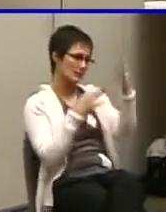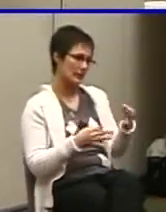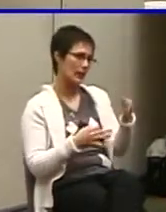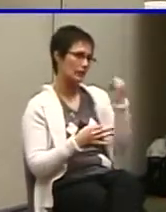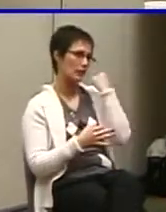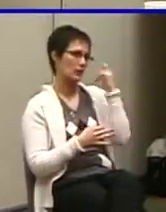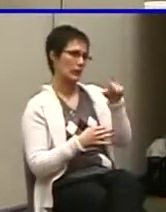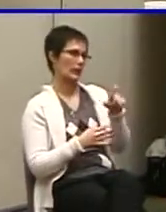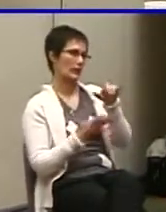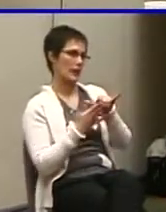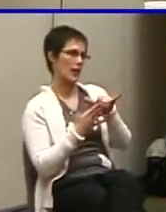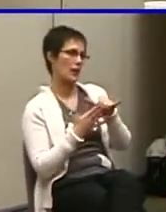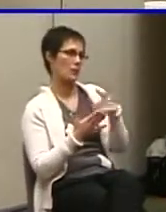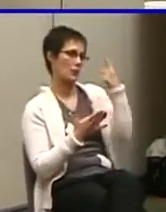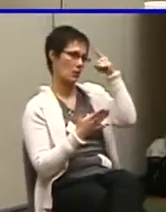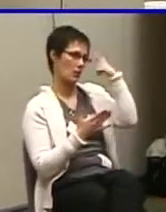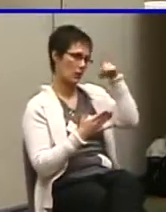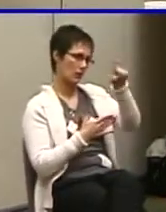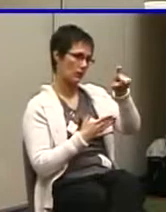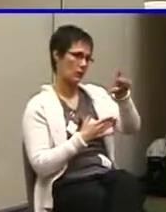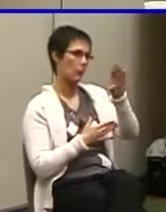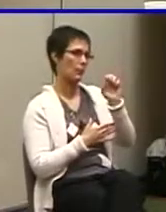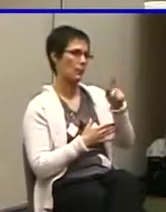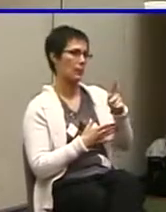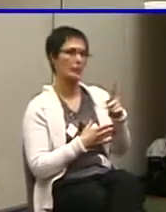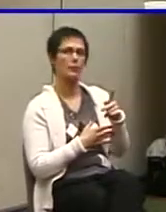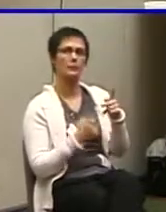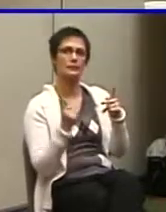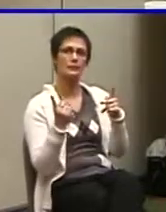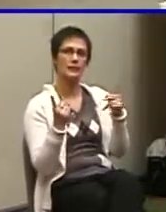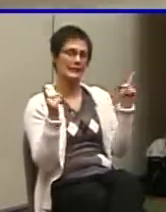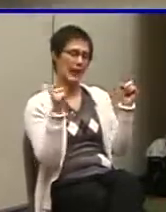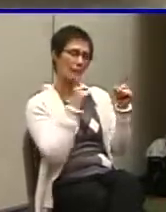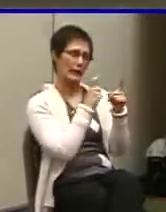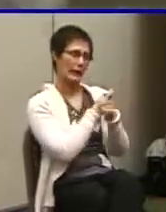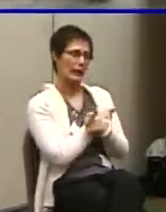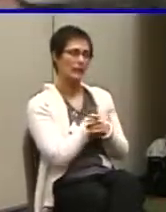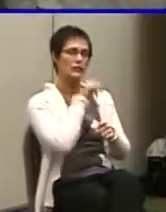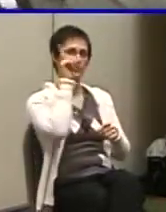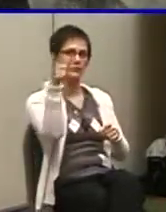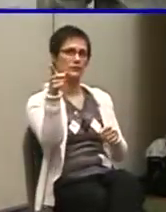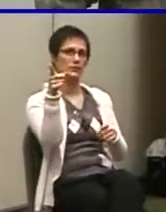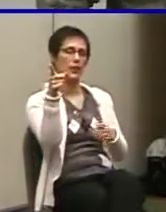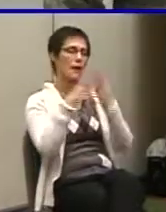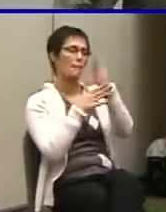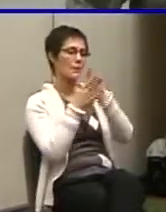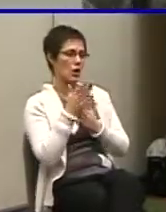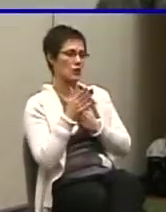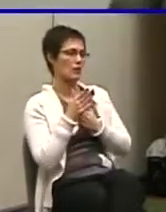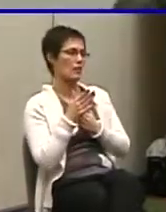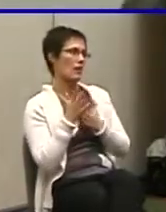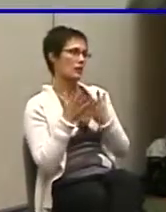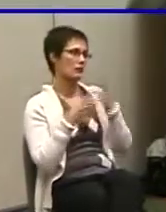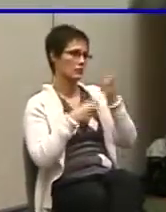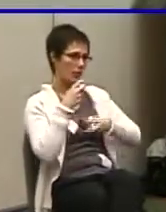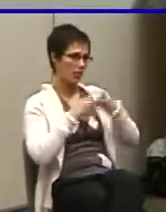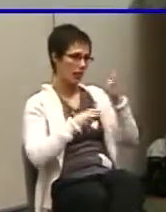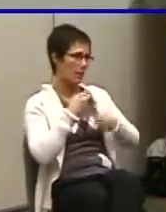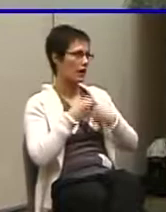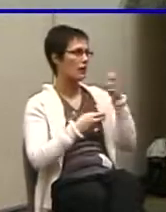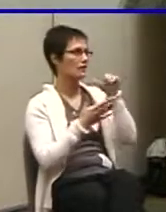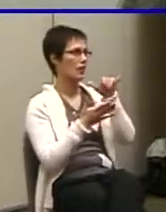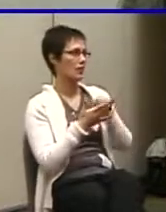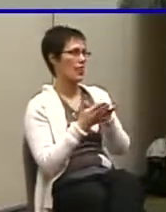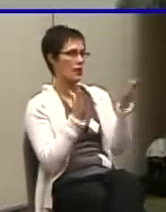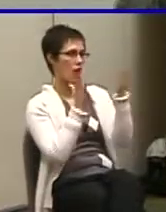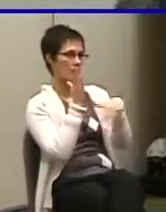it's just complicated. All right. Yeah, I mean, part of the, you know, part of the dilemma, I think, is that oftentimes